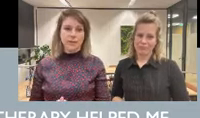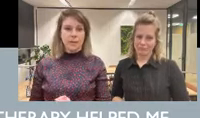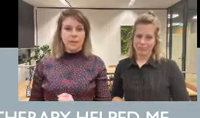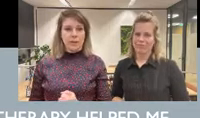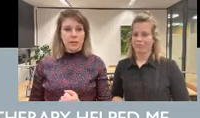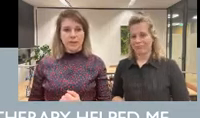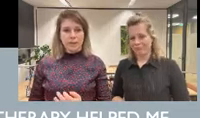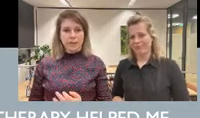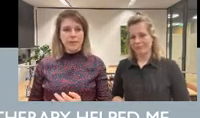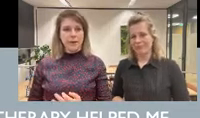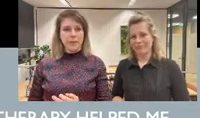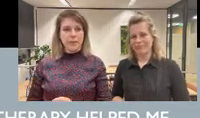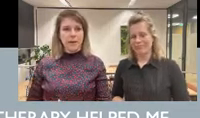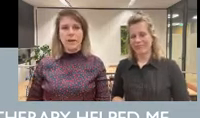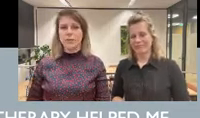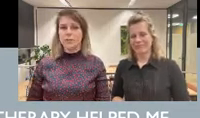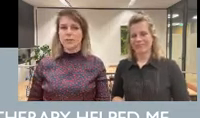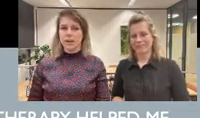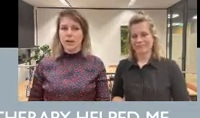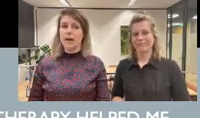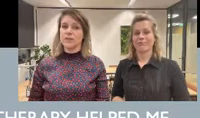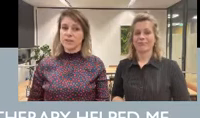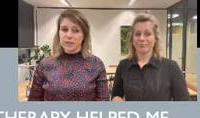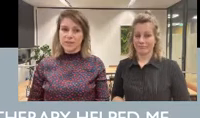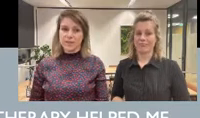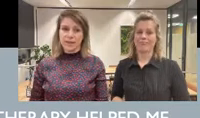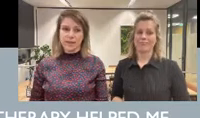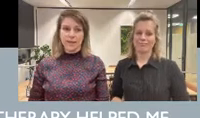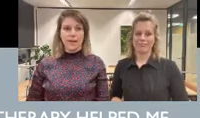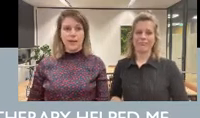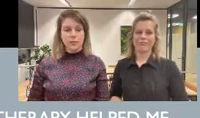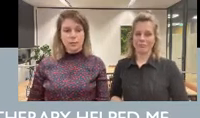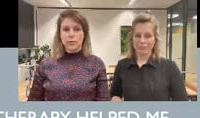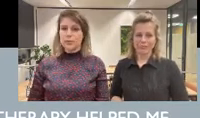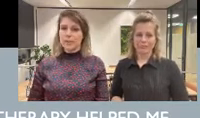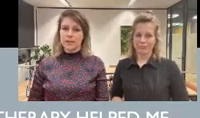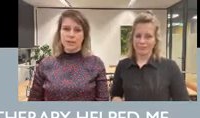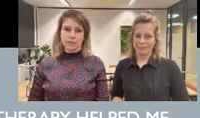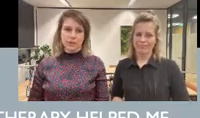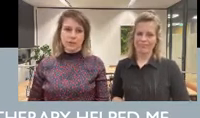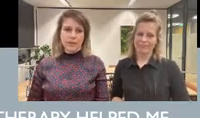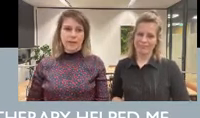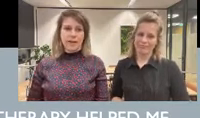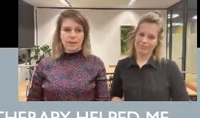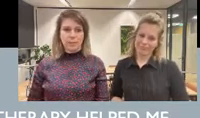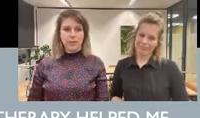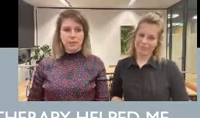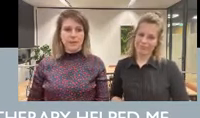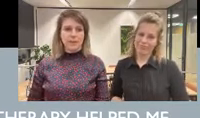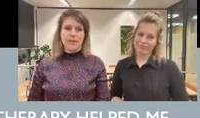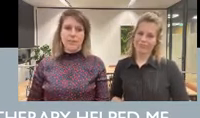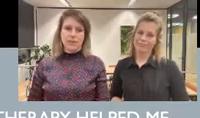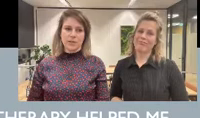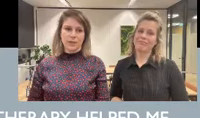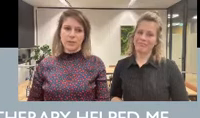for me. Through PE therapy, I learned to talk about the shitty side. I couldn't do that at first. I think